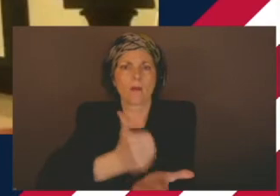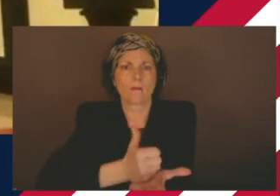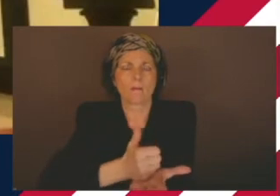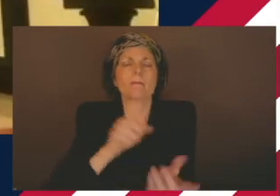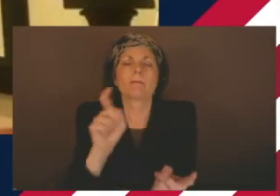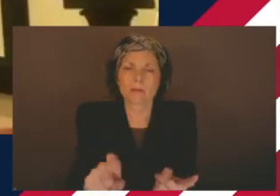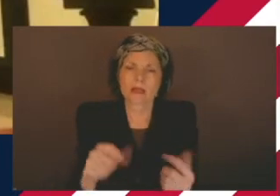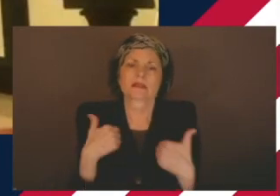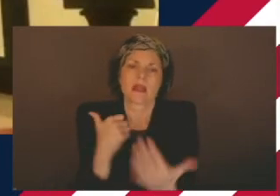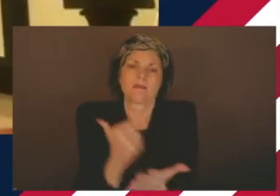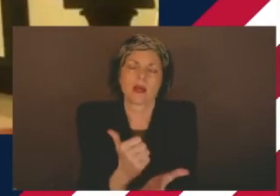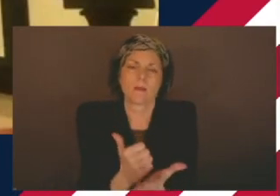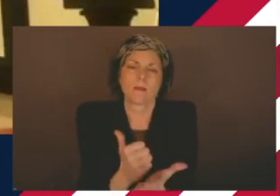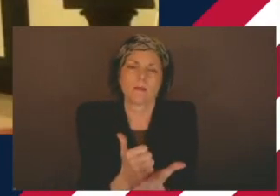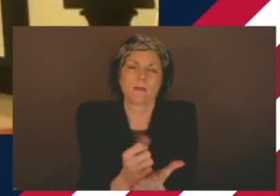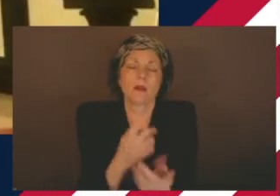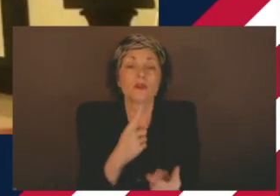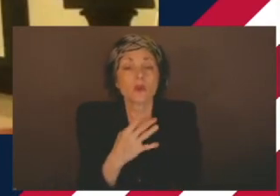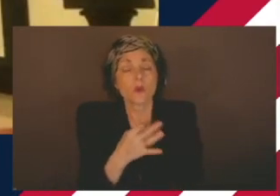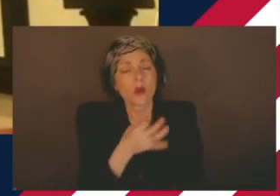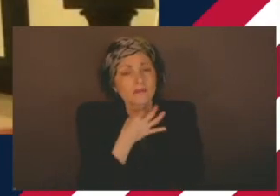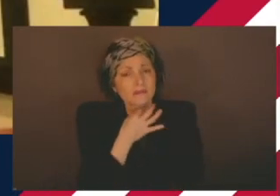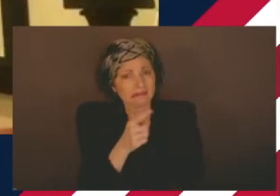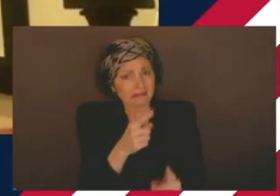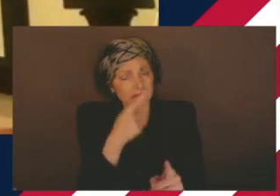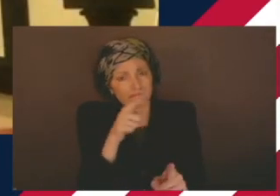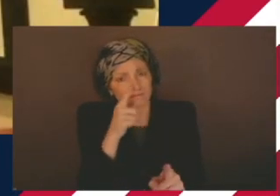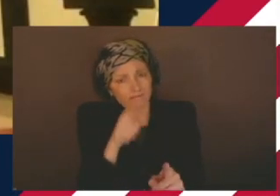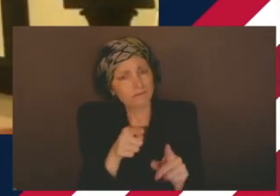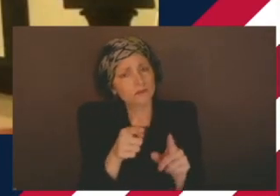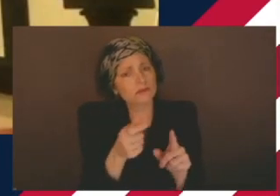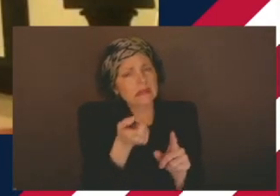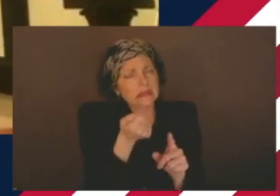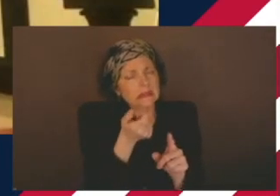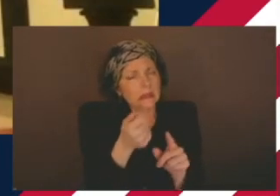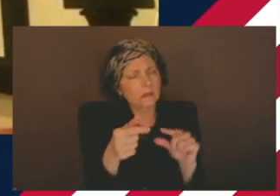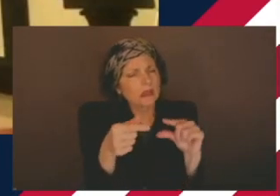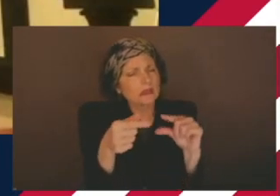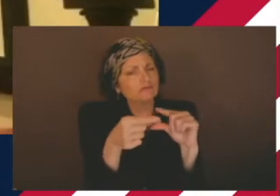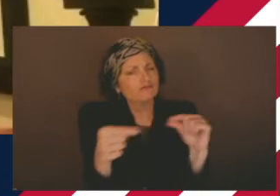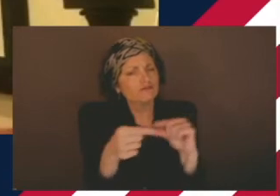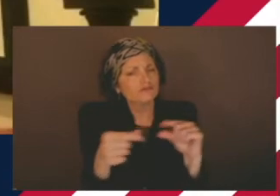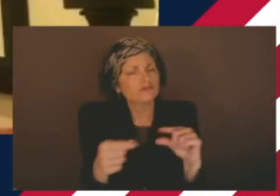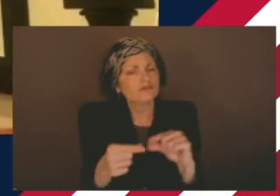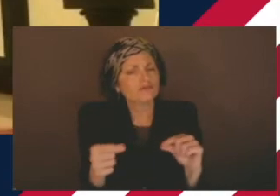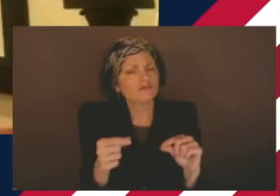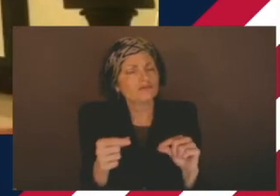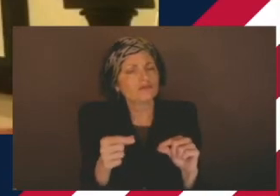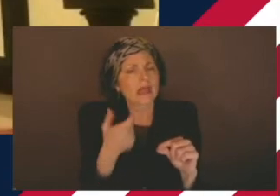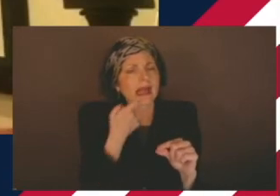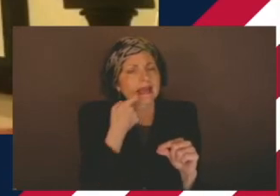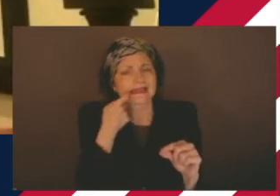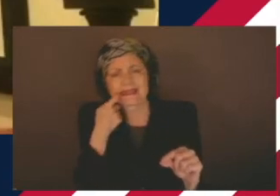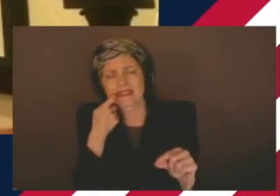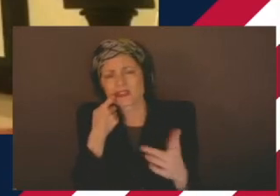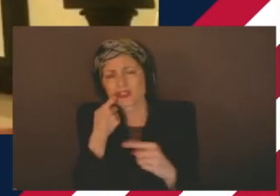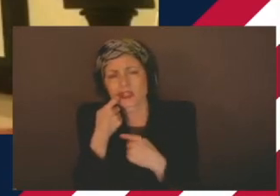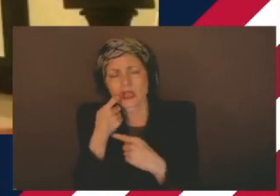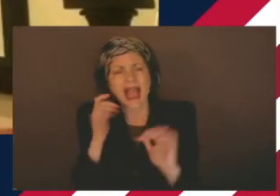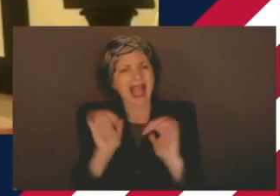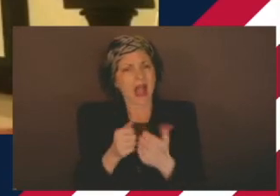your time and our time tonight to share with us how addiction impacts families and